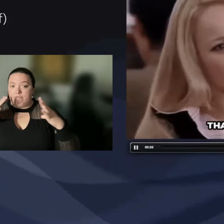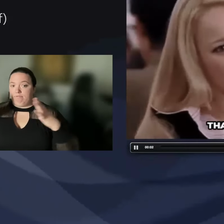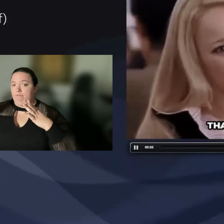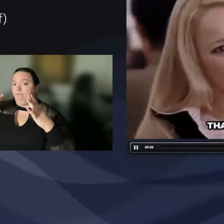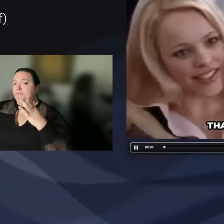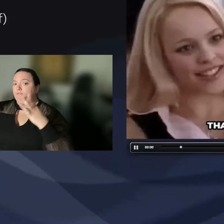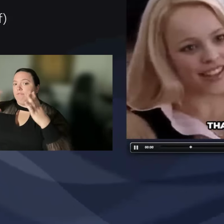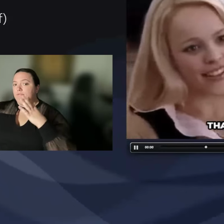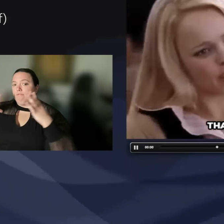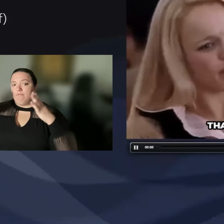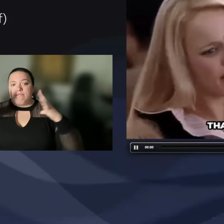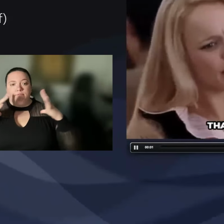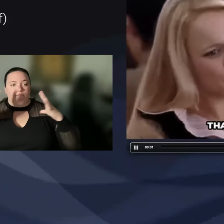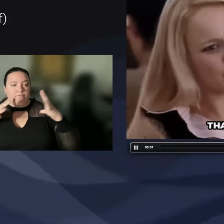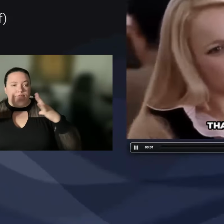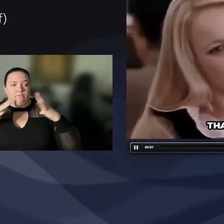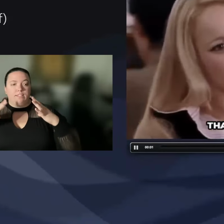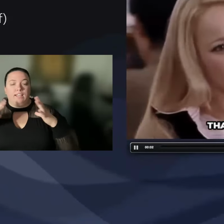Vacation.